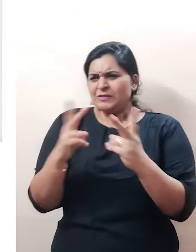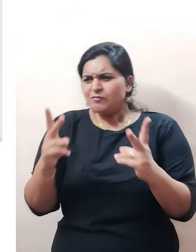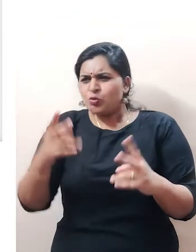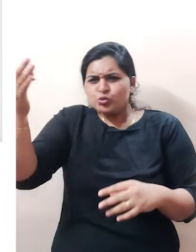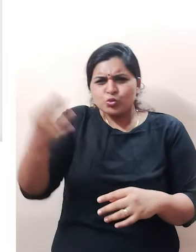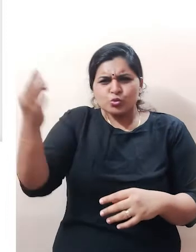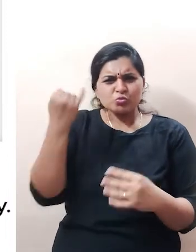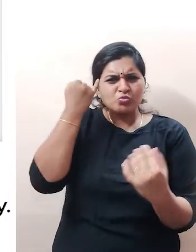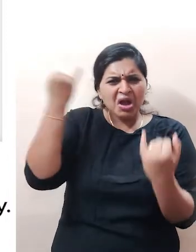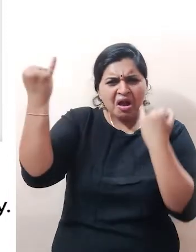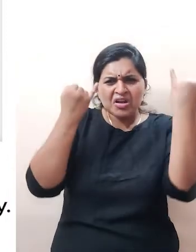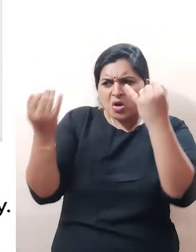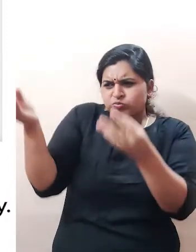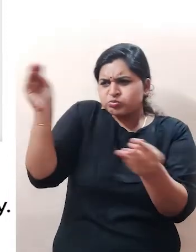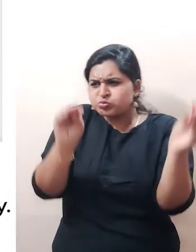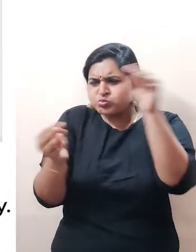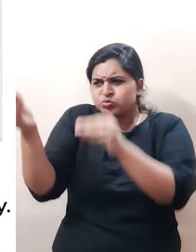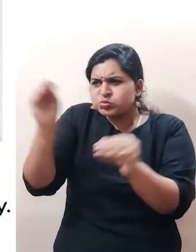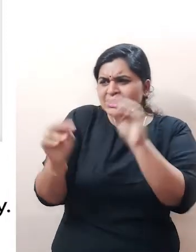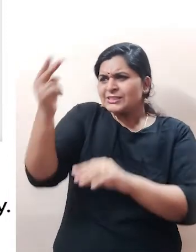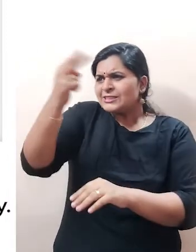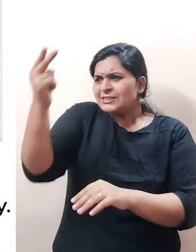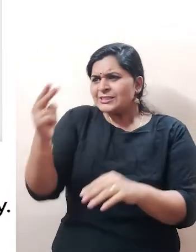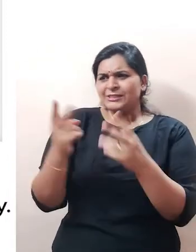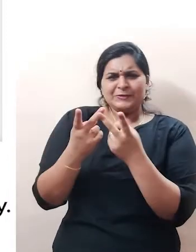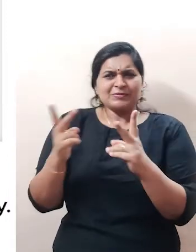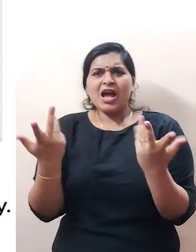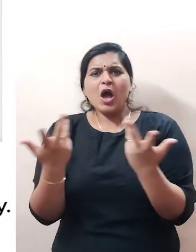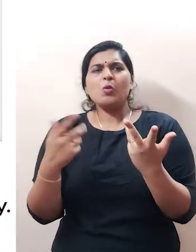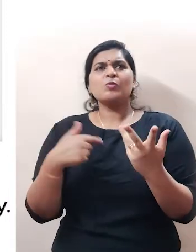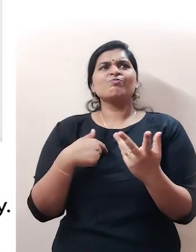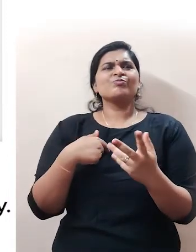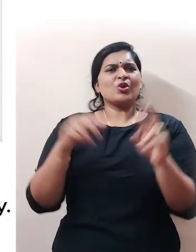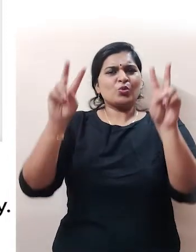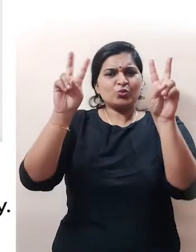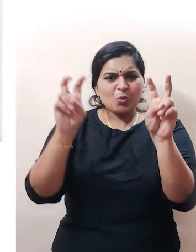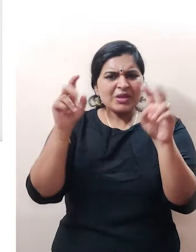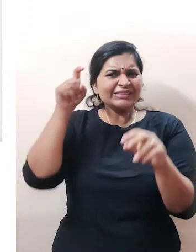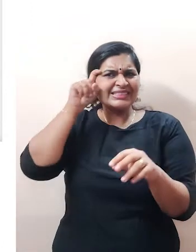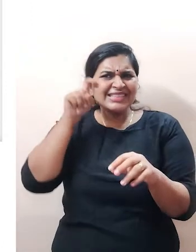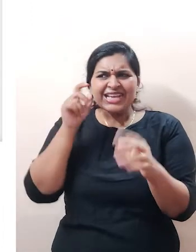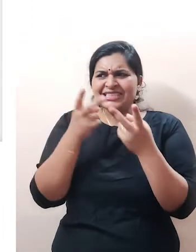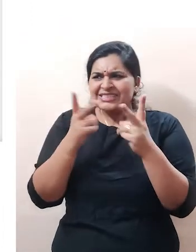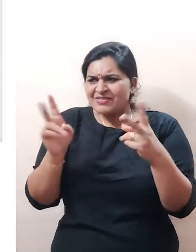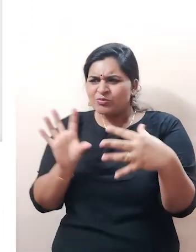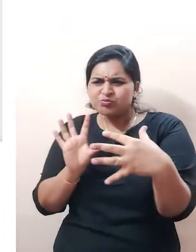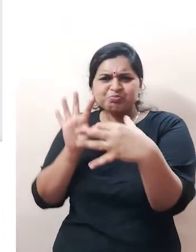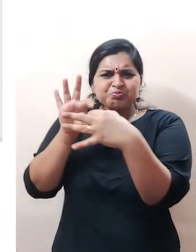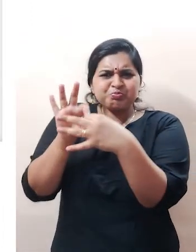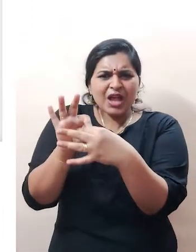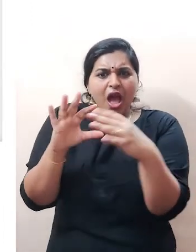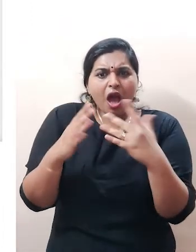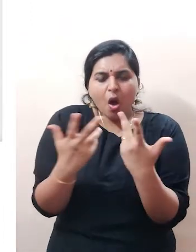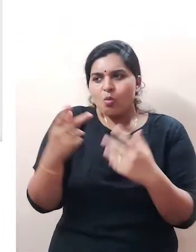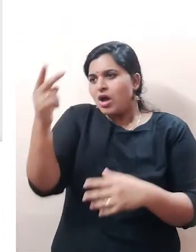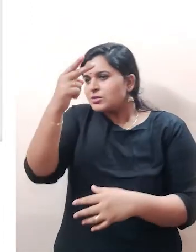demanding and experimental painting, Matisse was now interested in turning towards refinement and sensuality. He was interested in painting